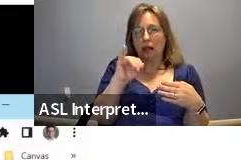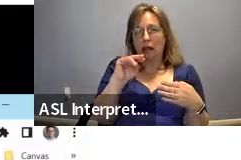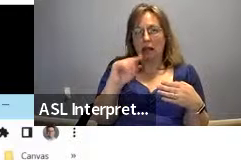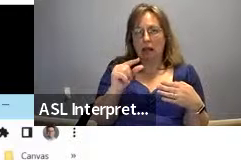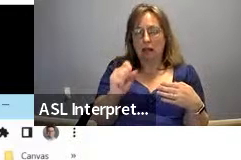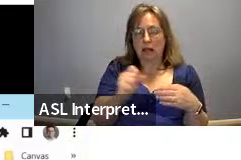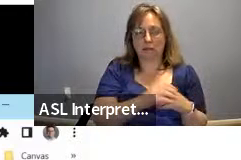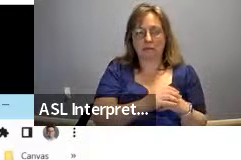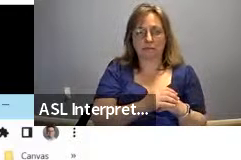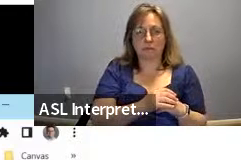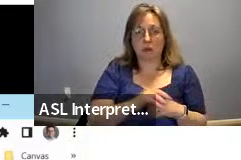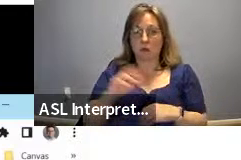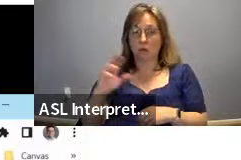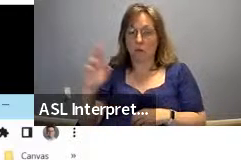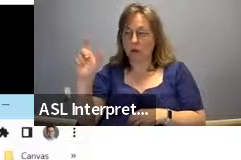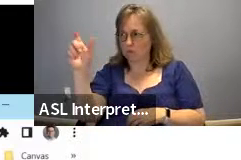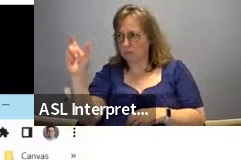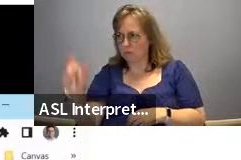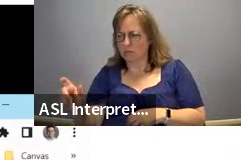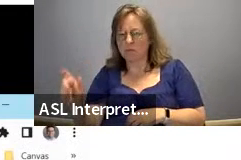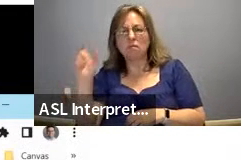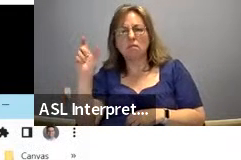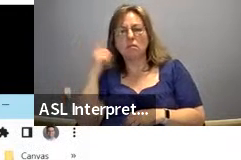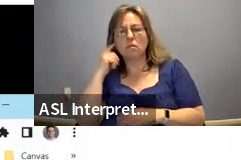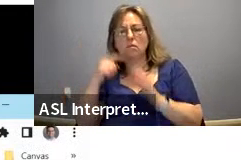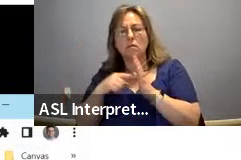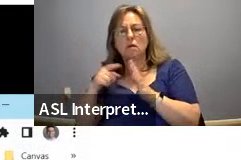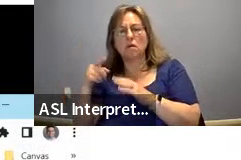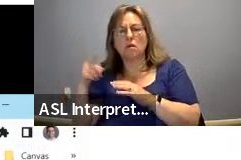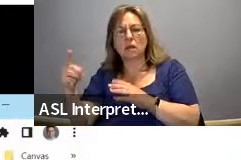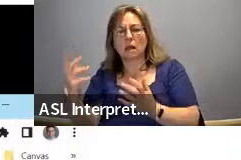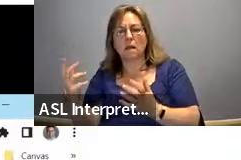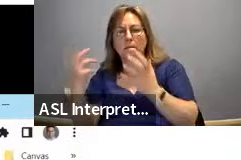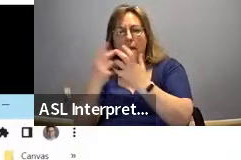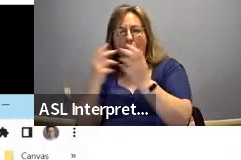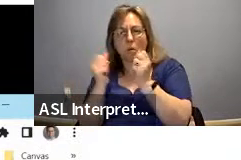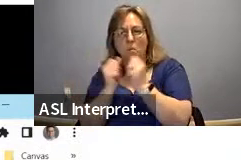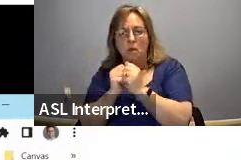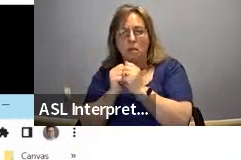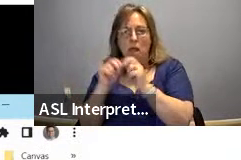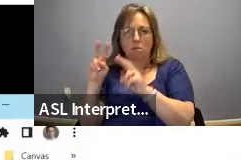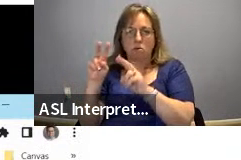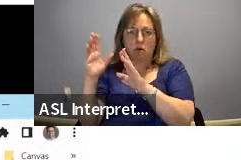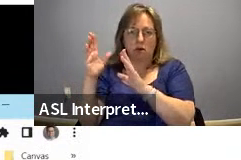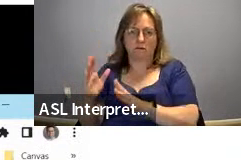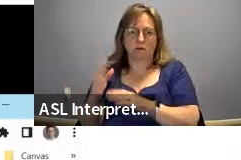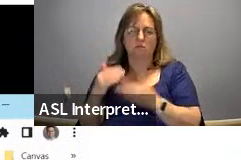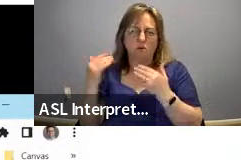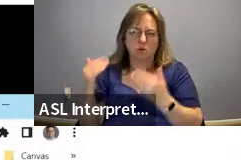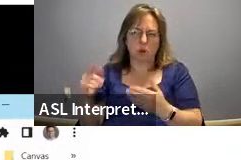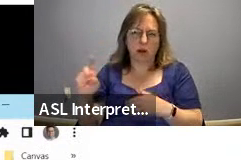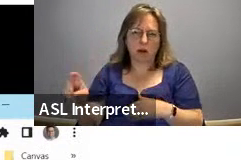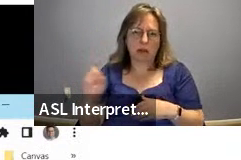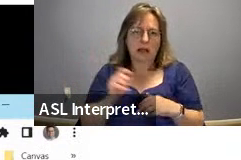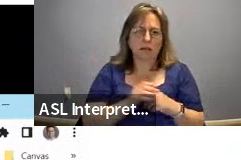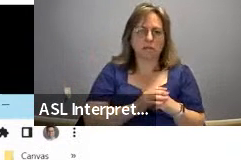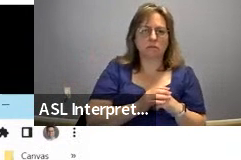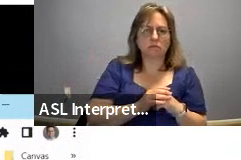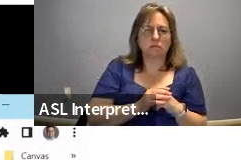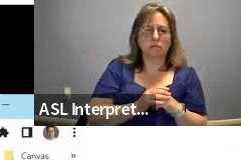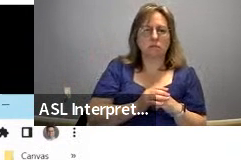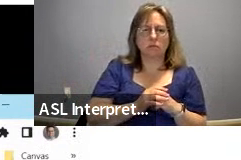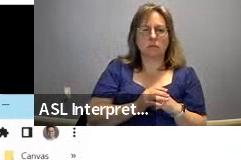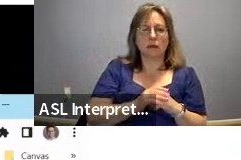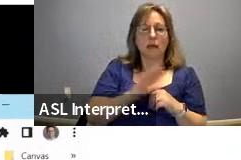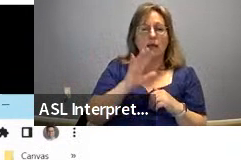On the right-hand side, you'll see a button that says Pair with Observer. Have them click that. This